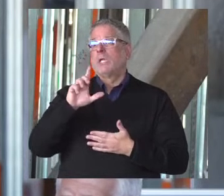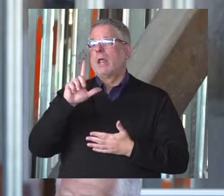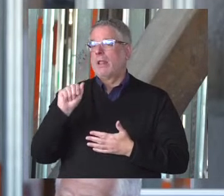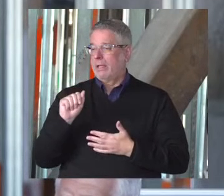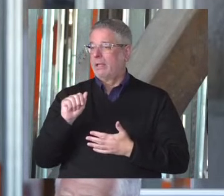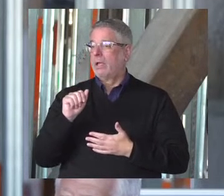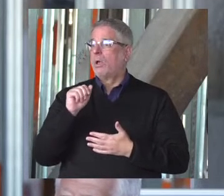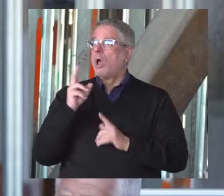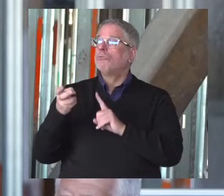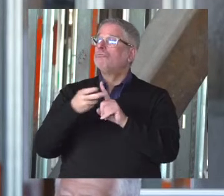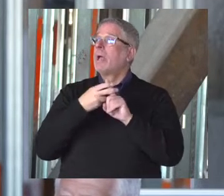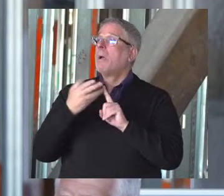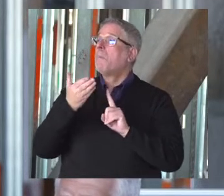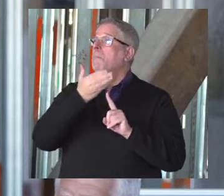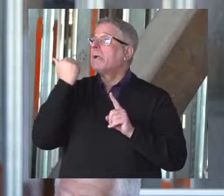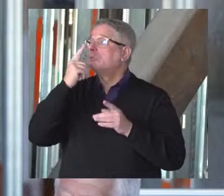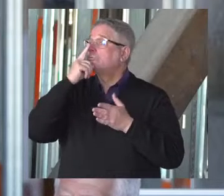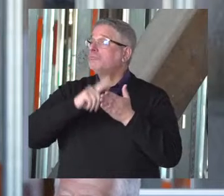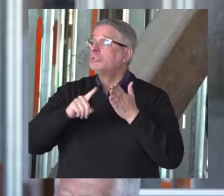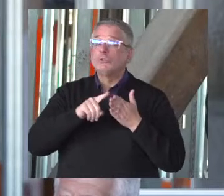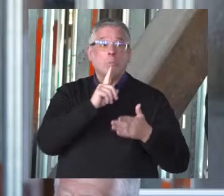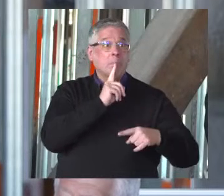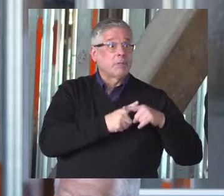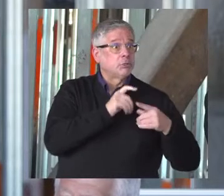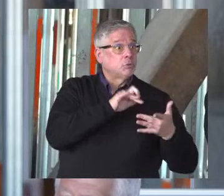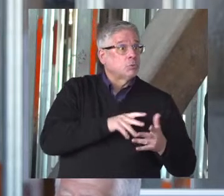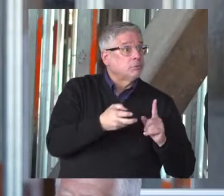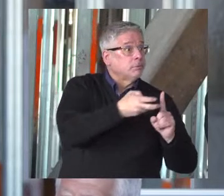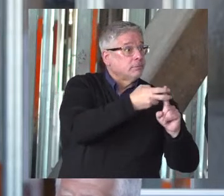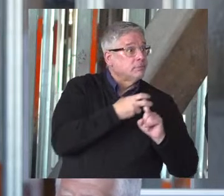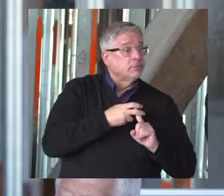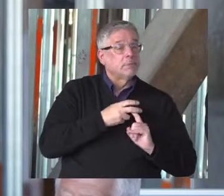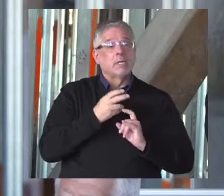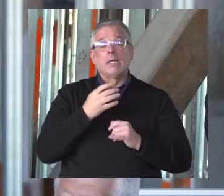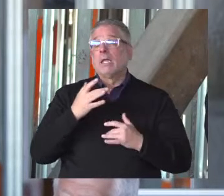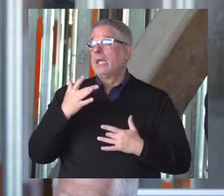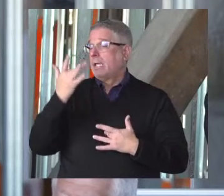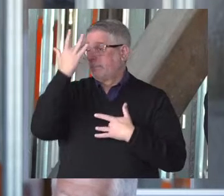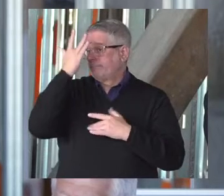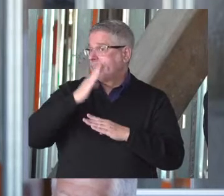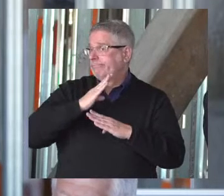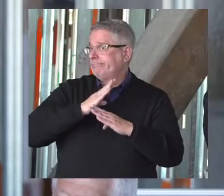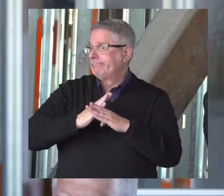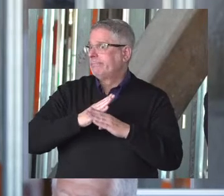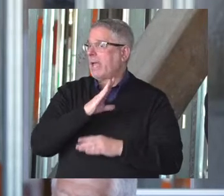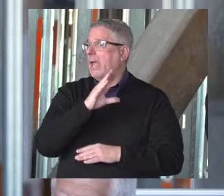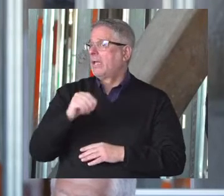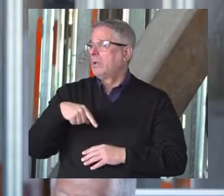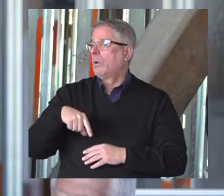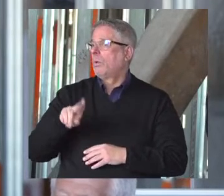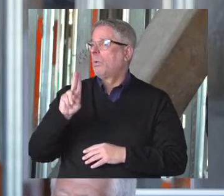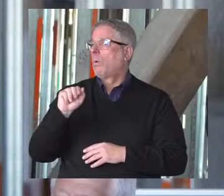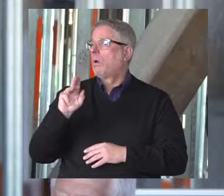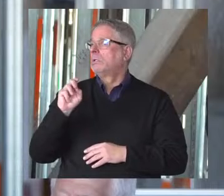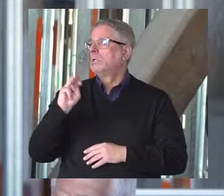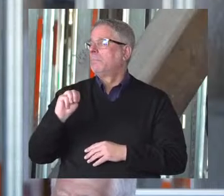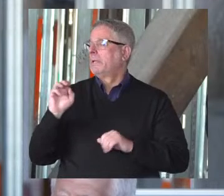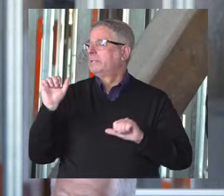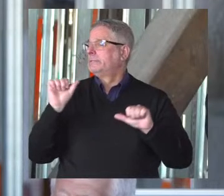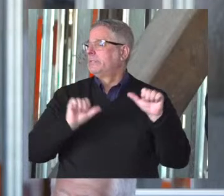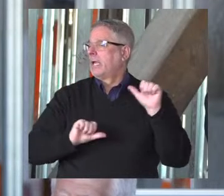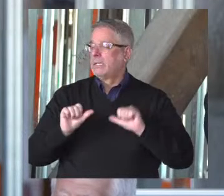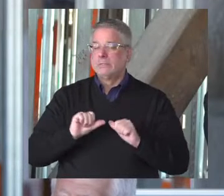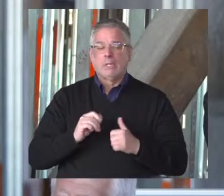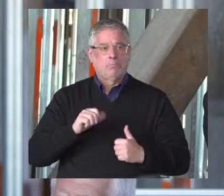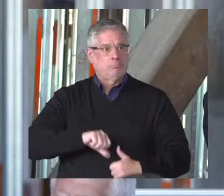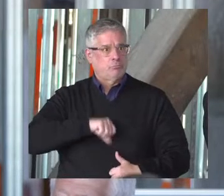to attract the world's best researchers and students in immunology, immunotherapy, and quantum science. And I'm proud to be here